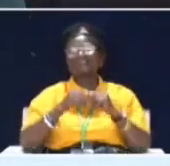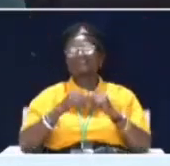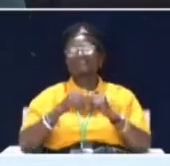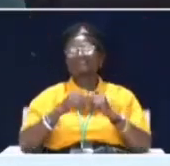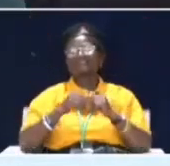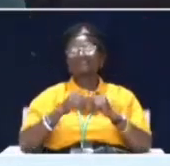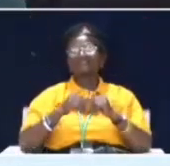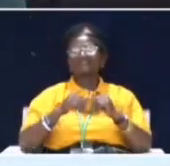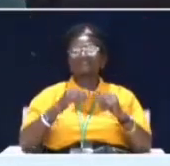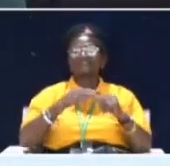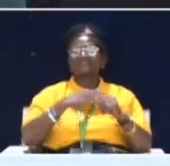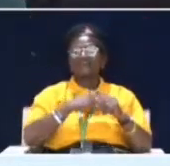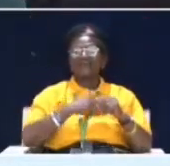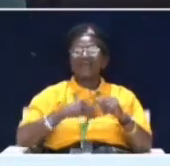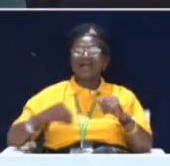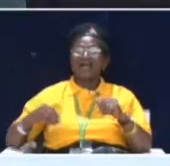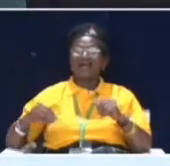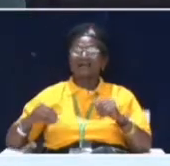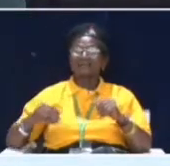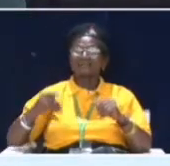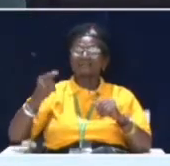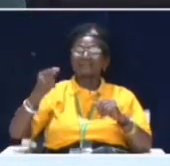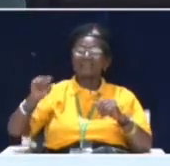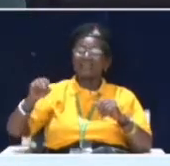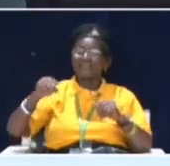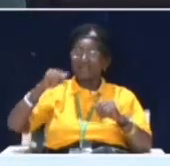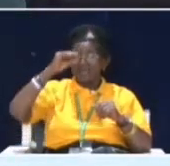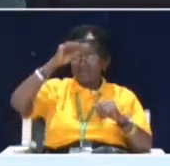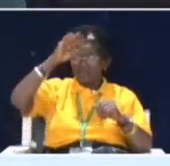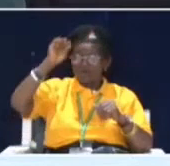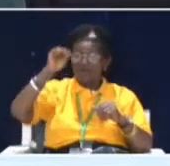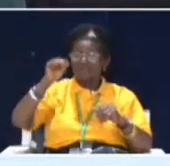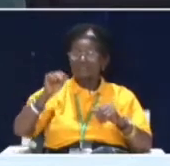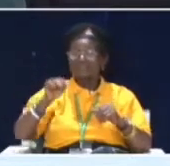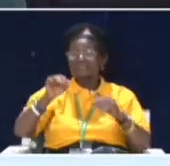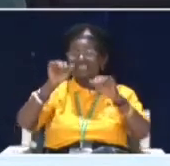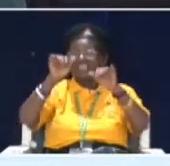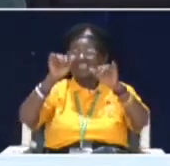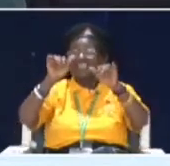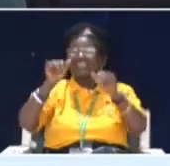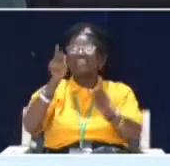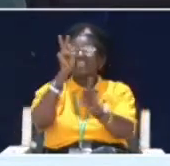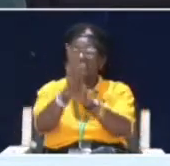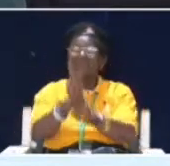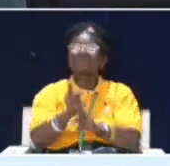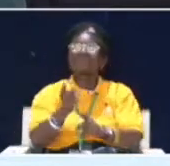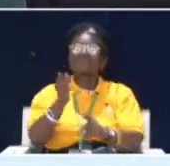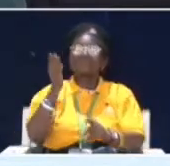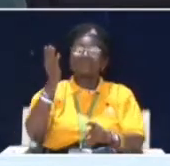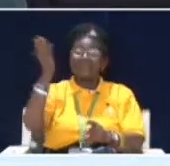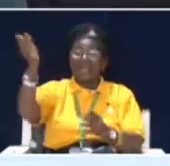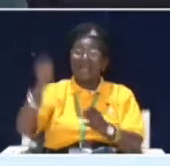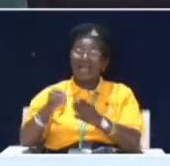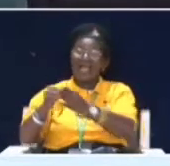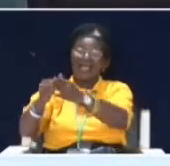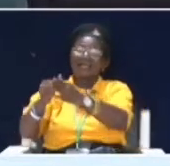And the boys maintain their lead. 21 boys,